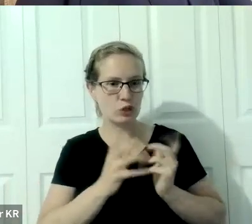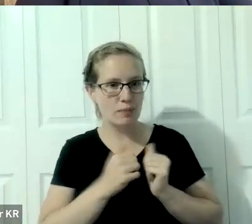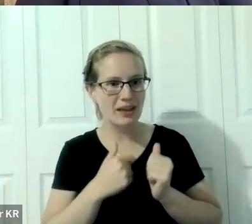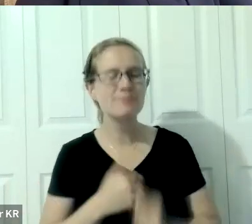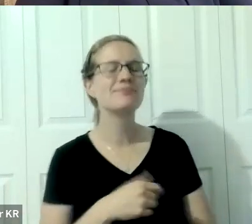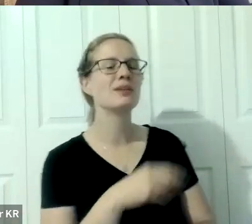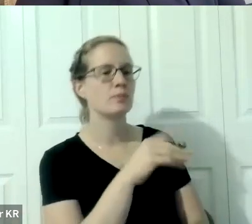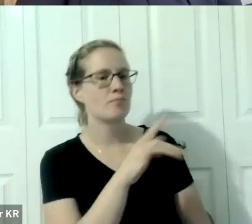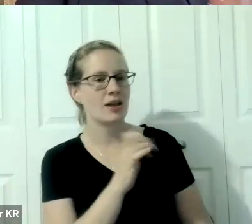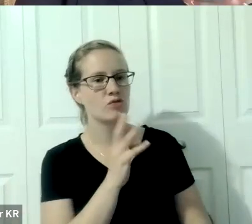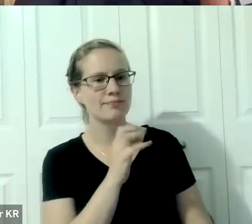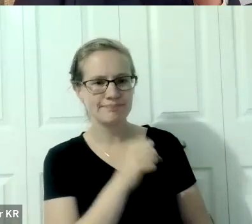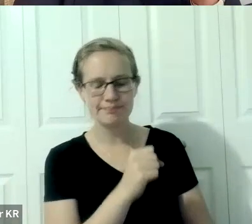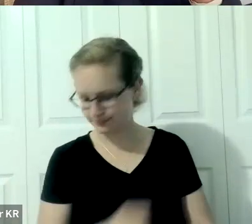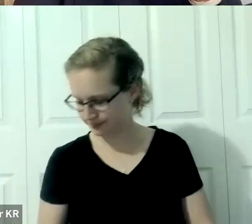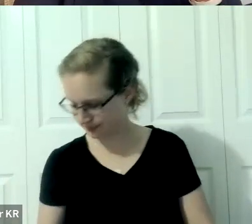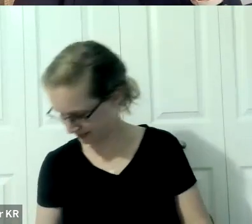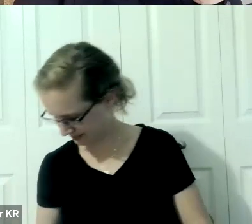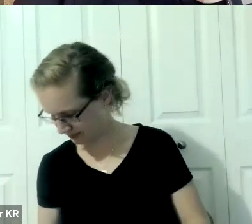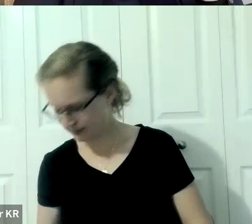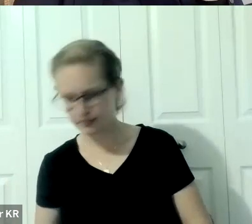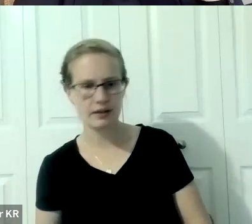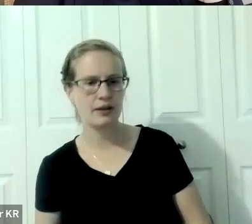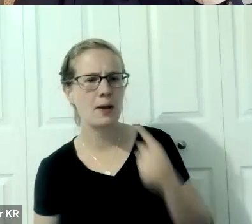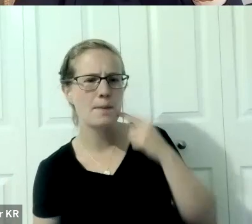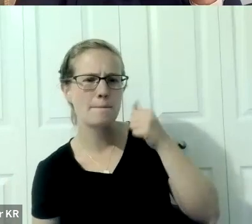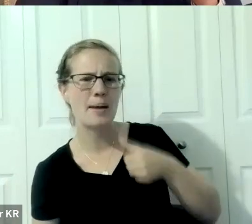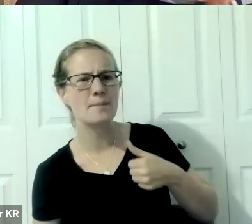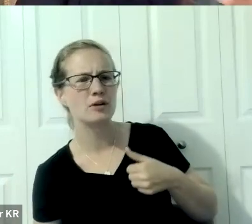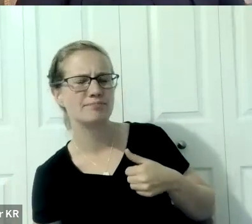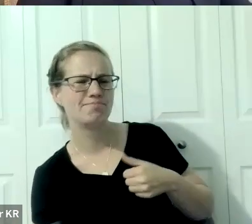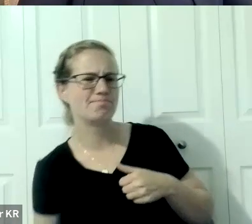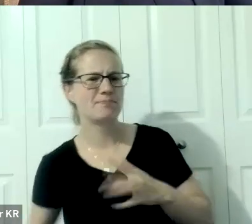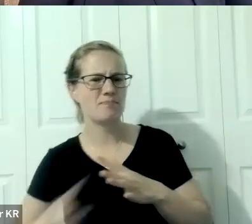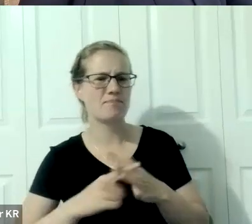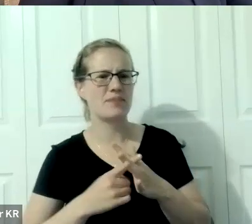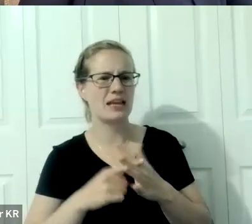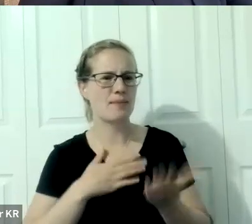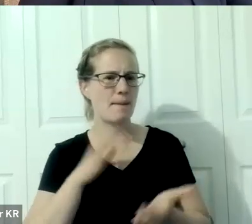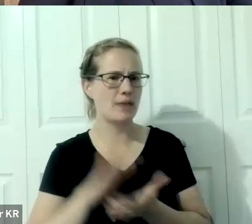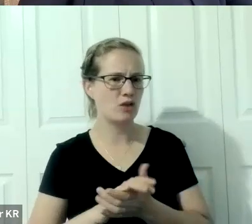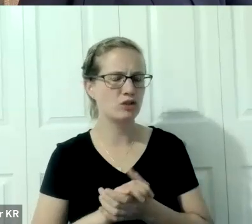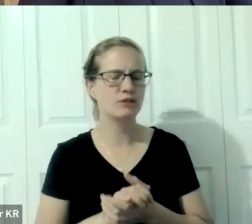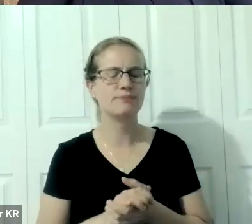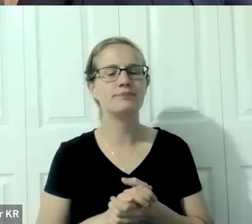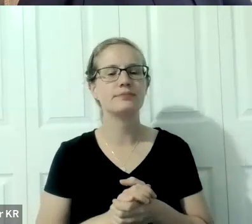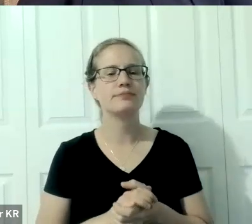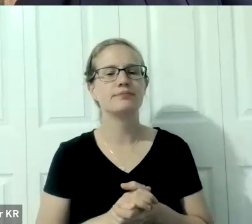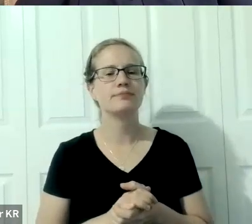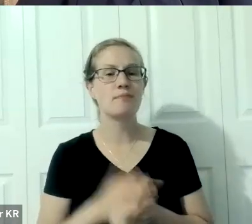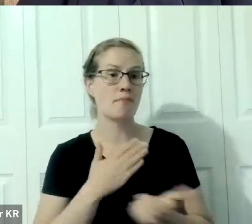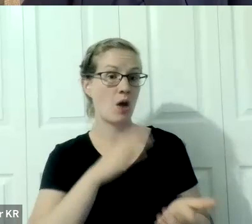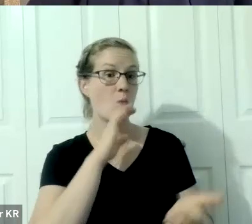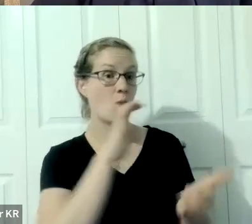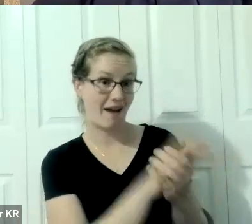lot of times, you know, I remember early in my marriage, one time where my